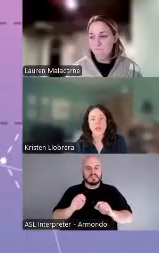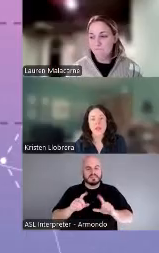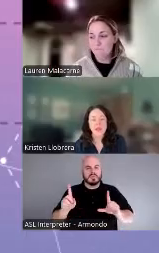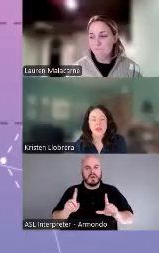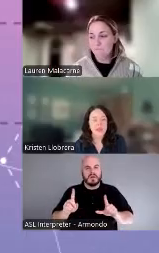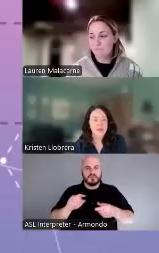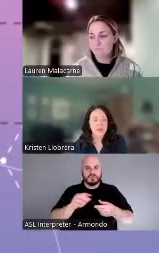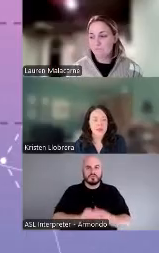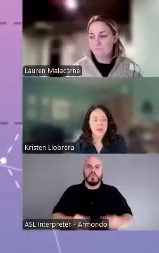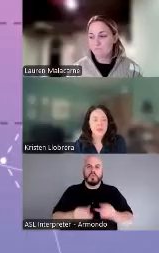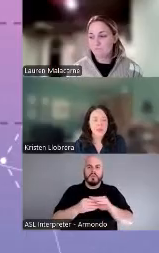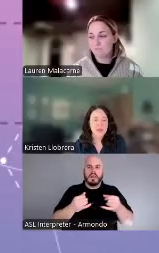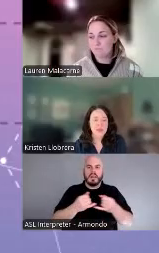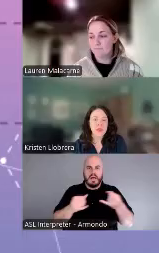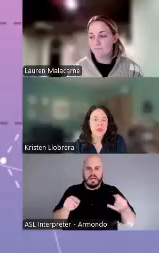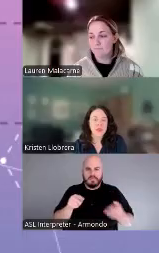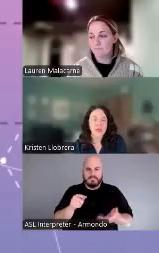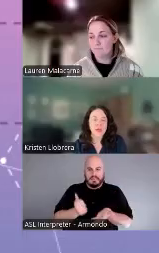when the